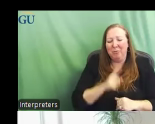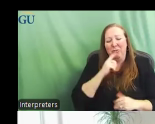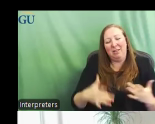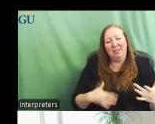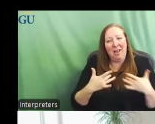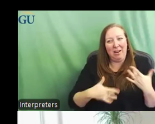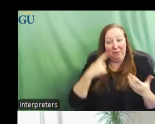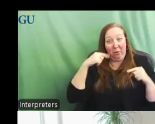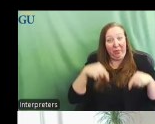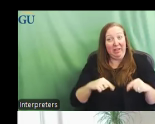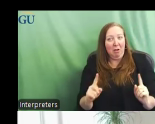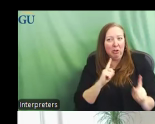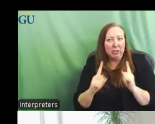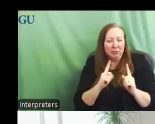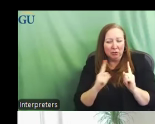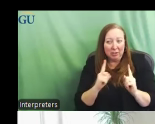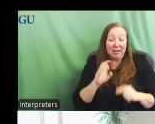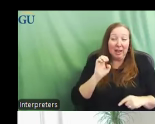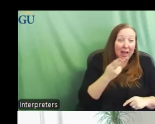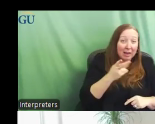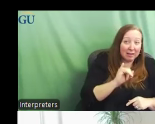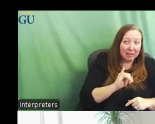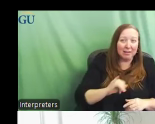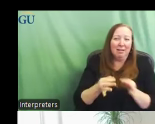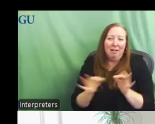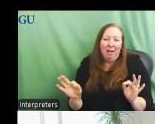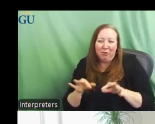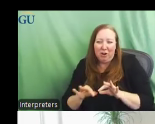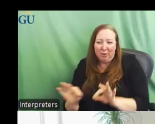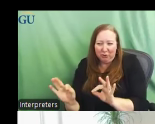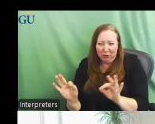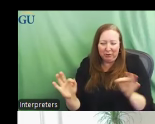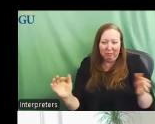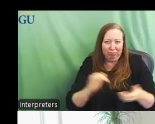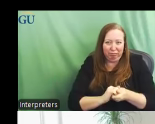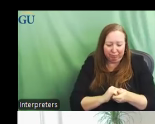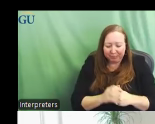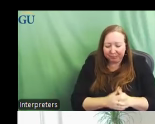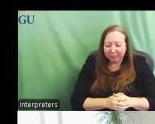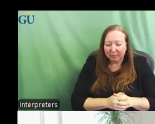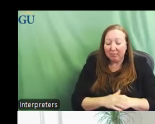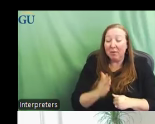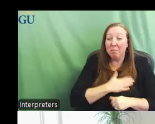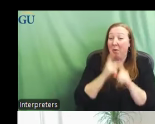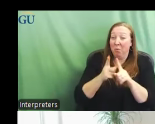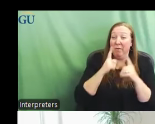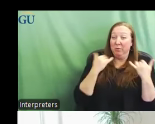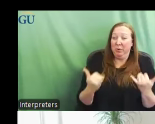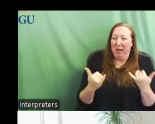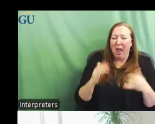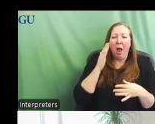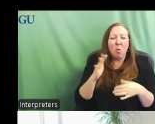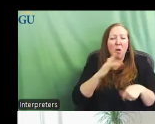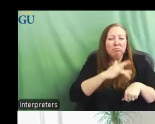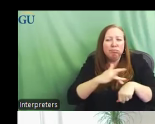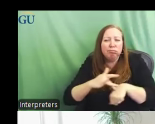relates to language acquisition. So the objectives for today is that we'll kind of describe the EHDI system. We won't spend a whole